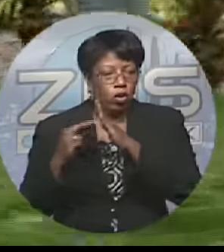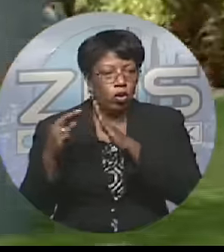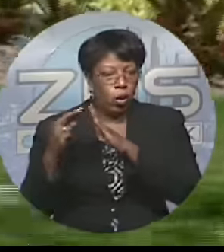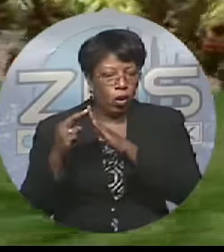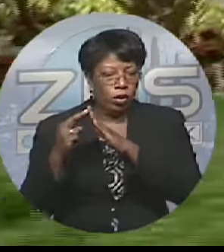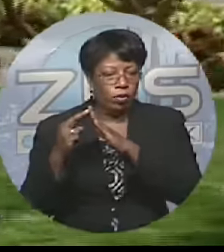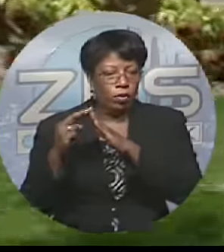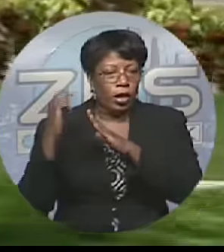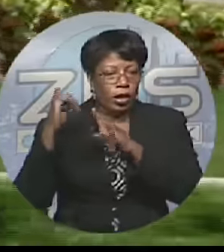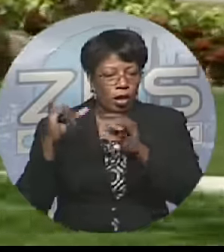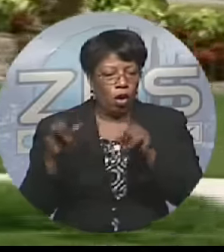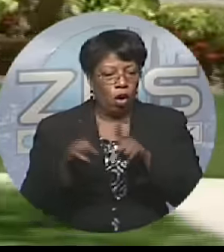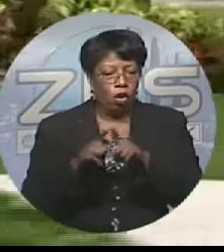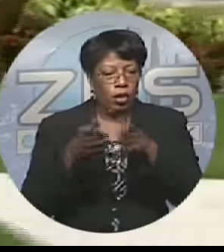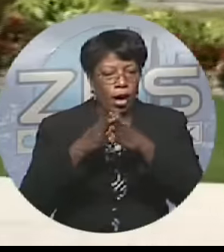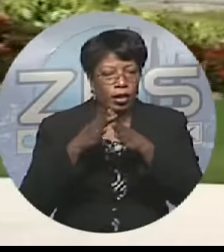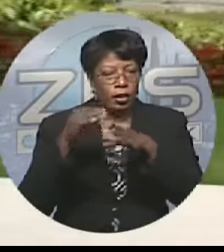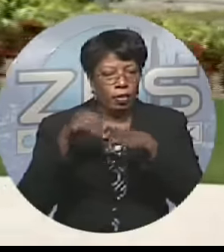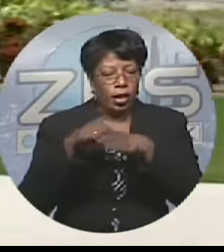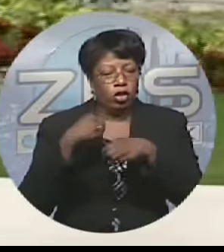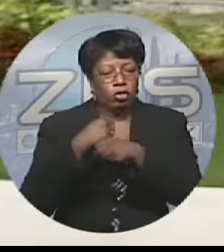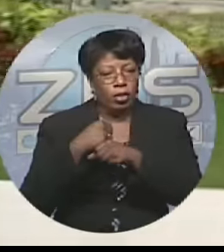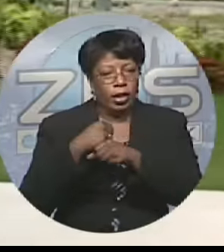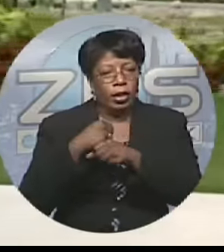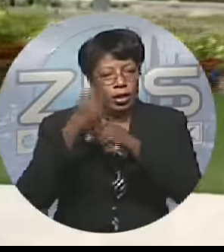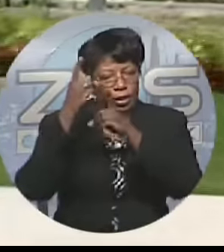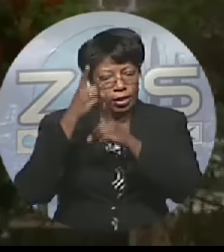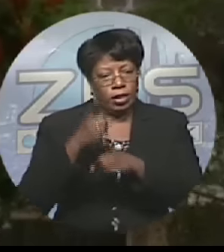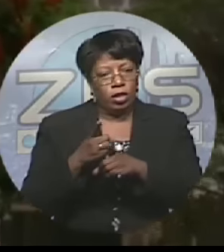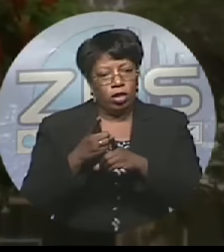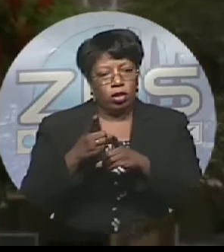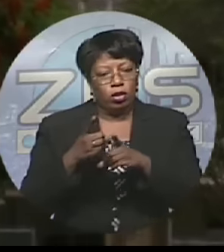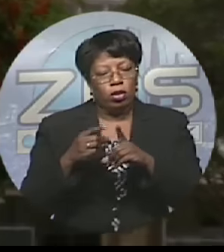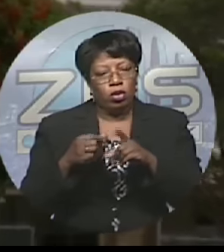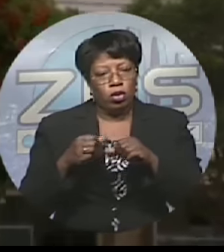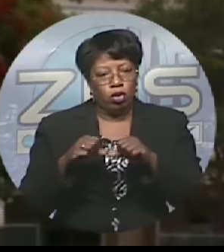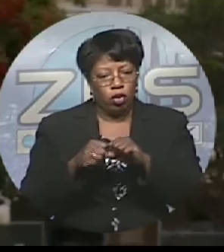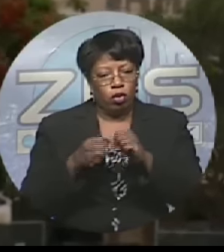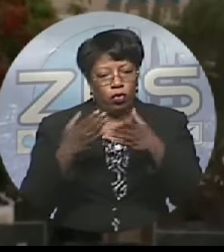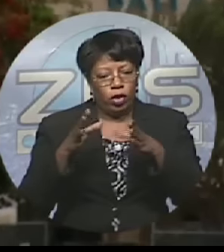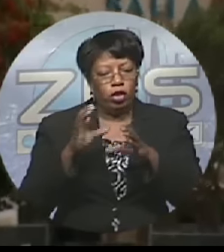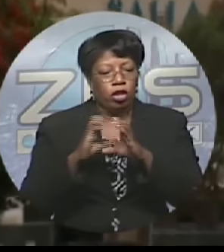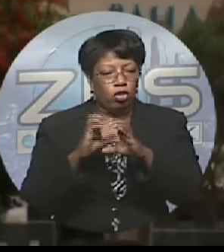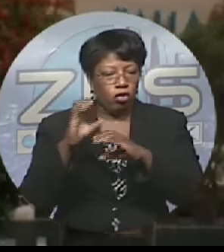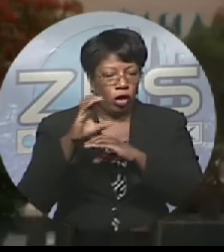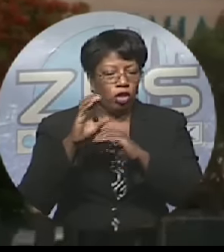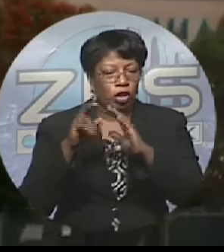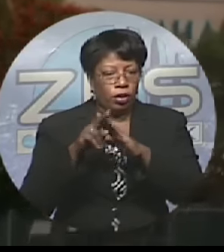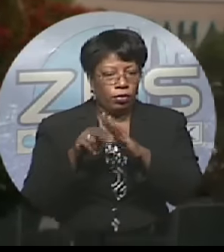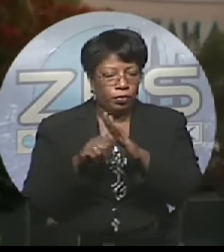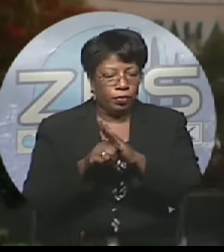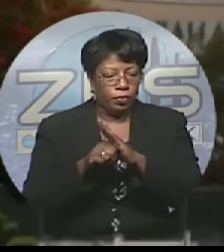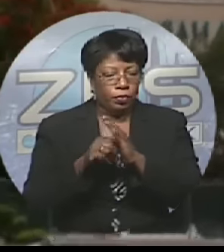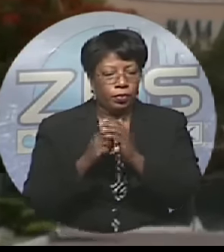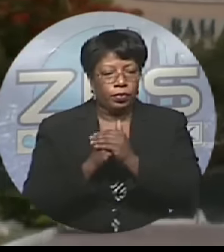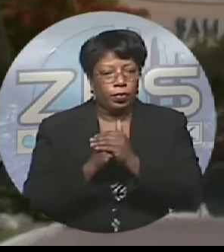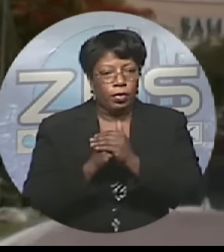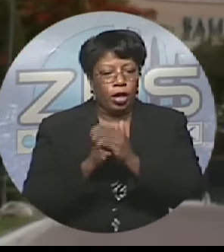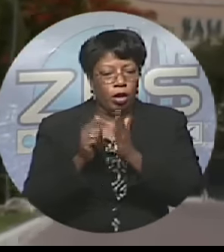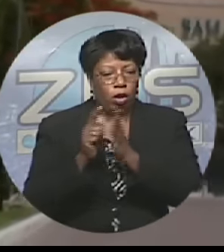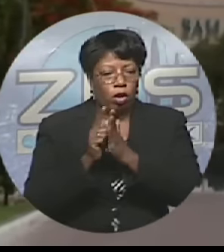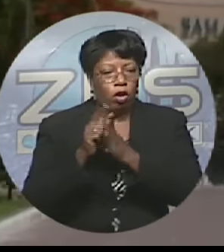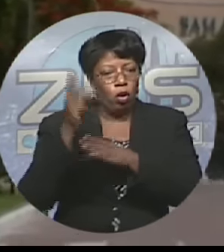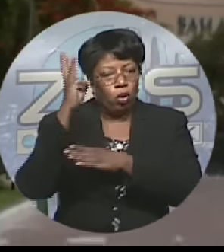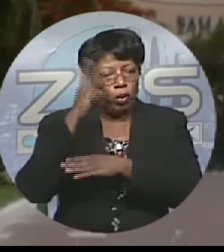the bank to make some critical decisions in order for construction to resume. Regarding a prospective buyer for Bahama, attorney Wayne